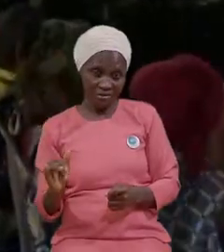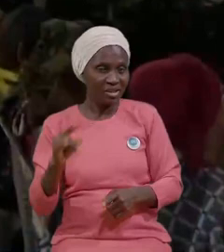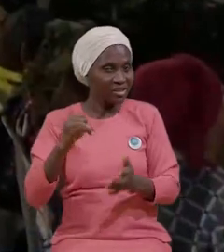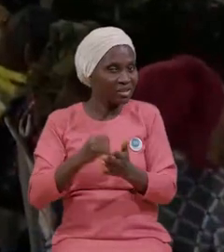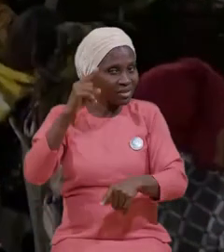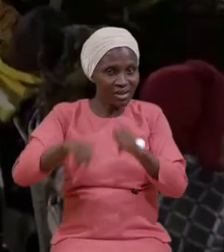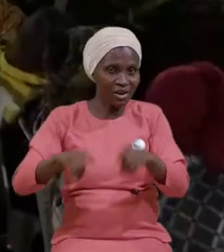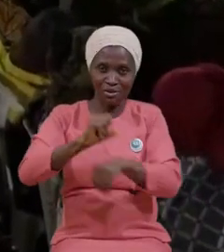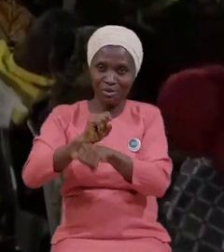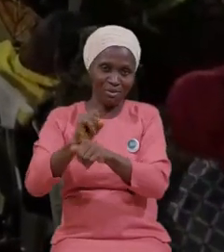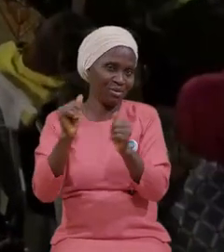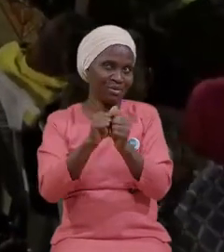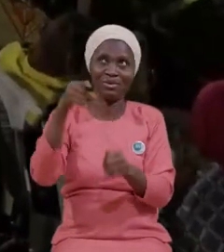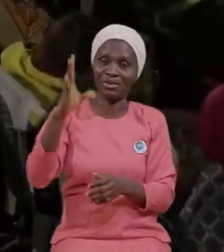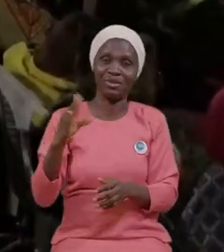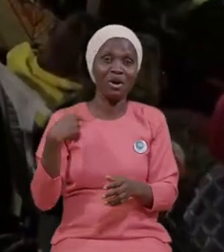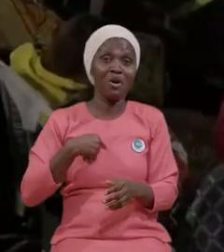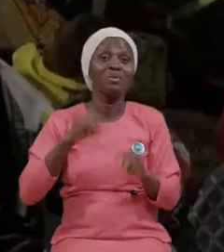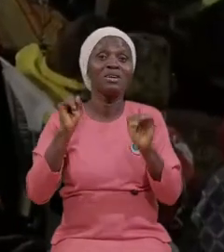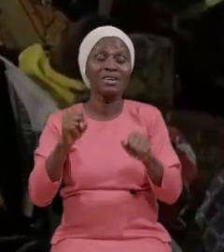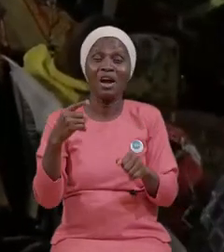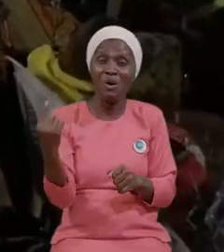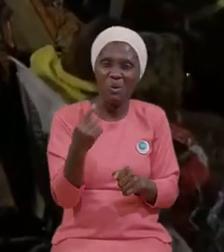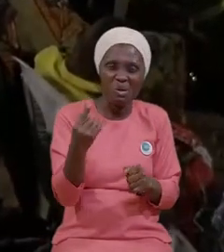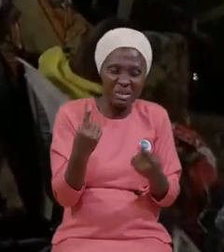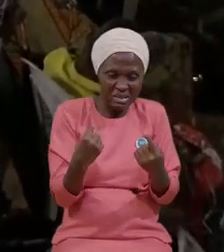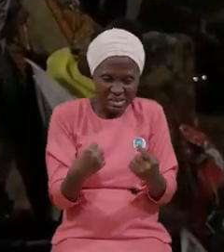can only manipulate human beings.